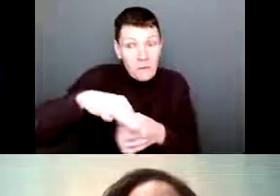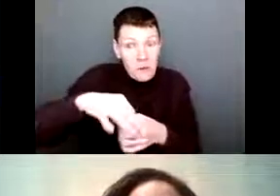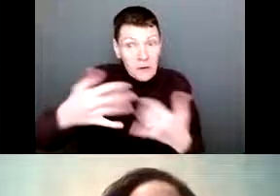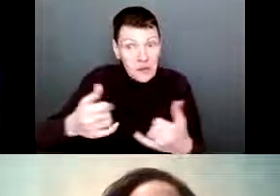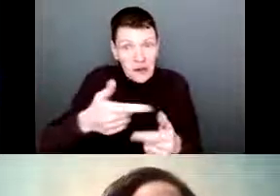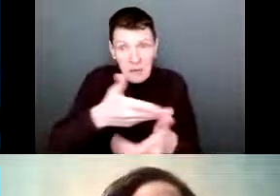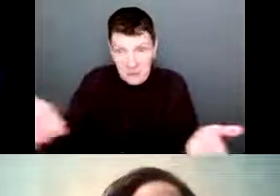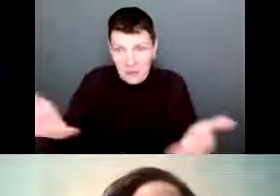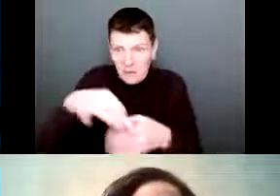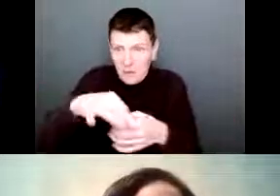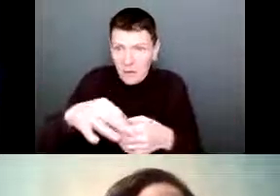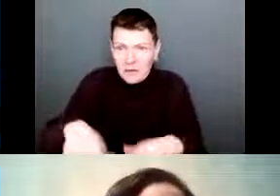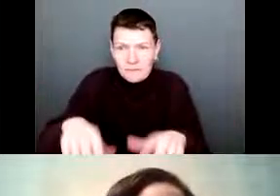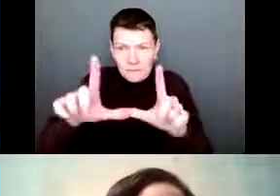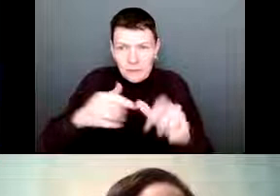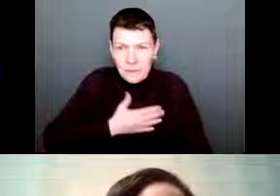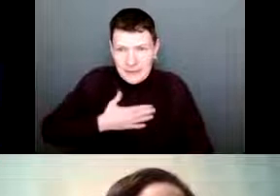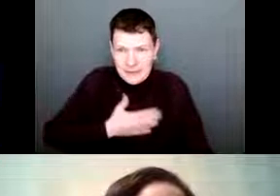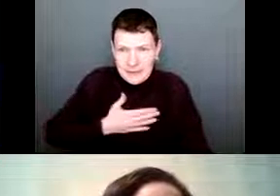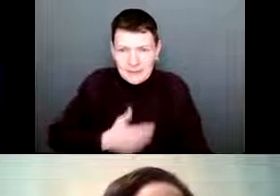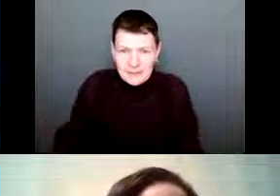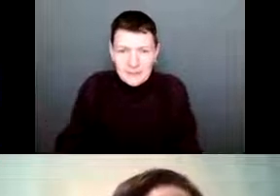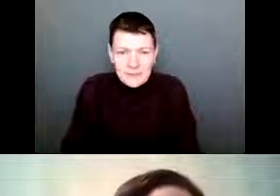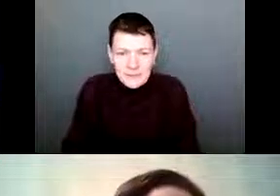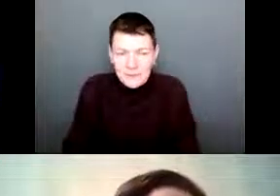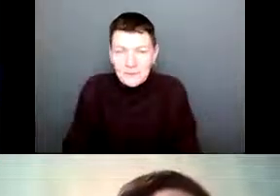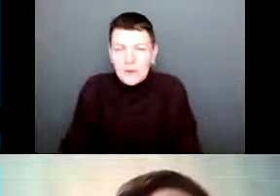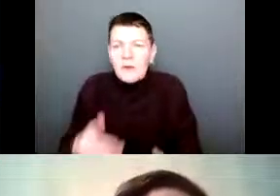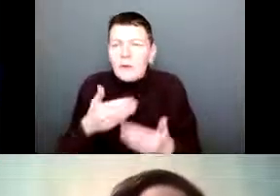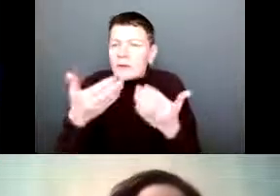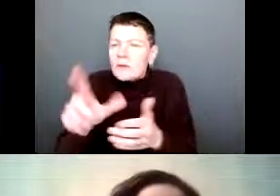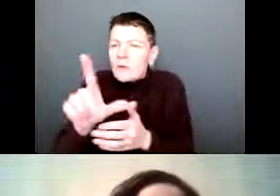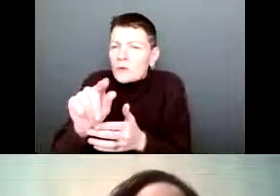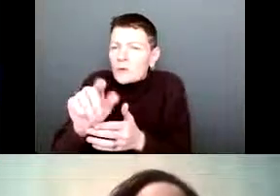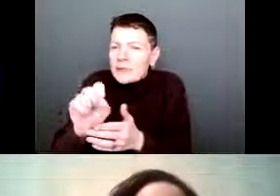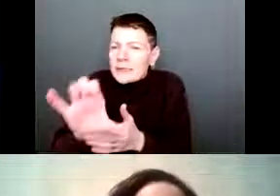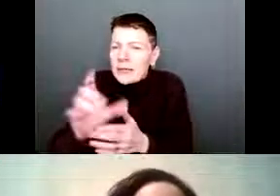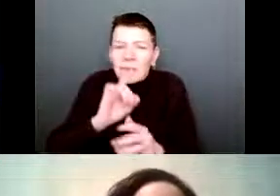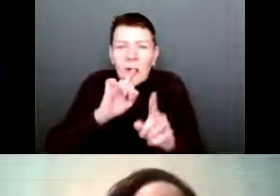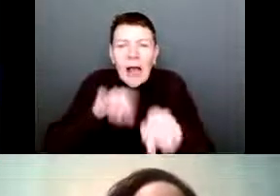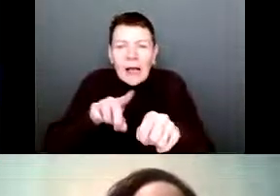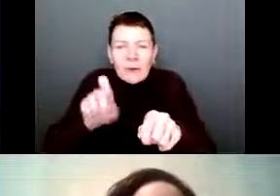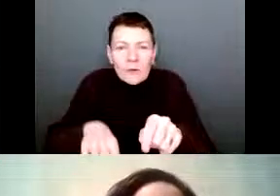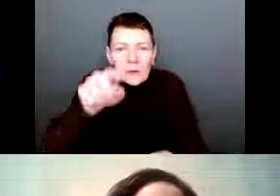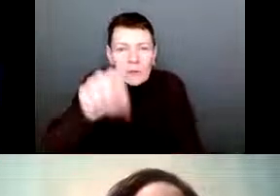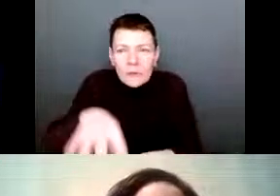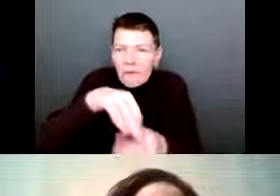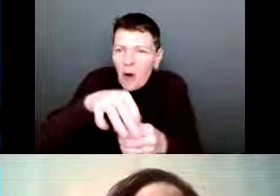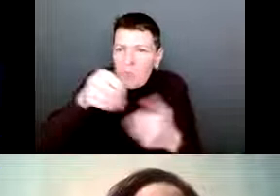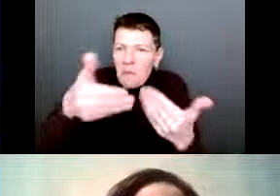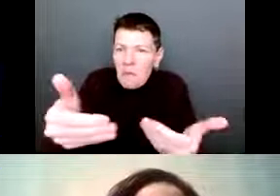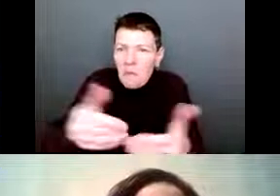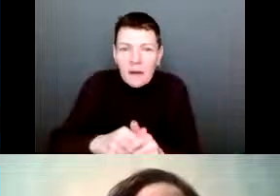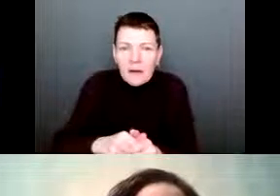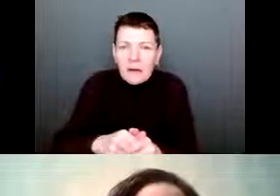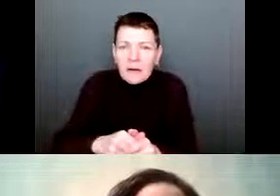Could we have the poll shown up, please? We're going to give you 20 seconds to answer this question. How